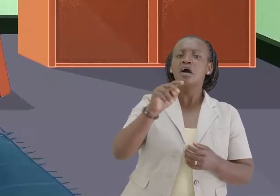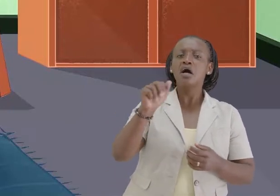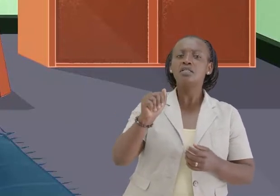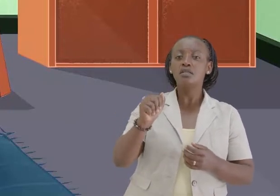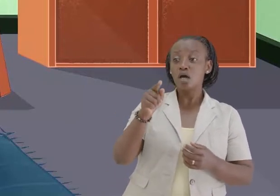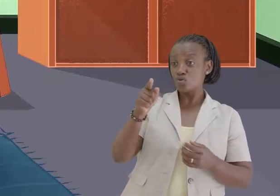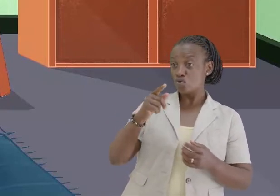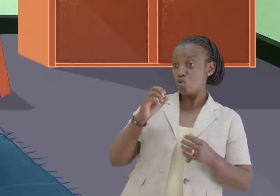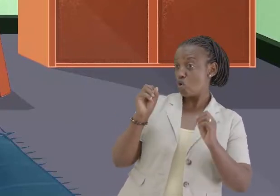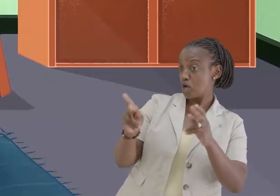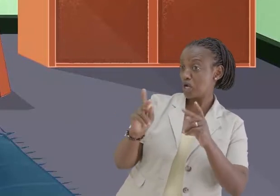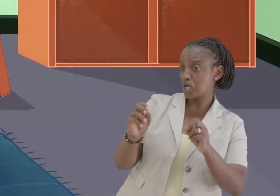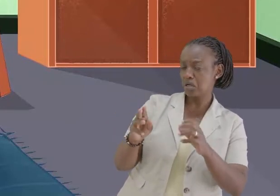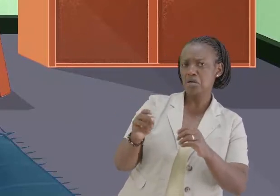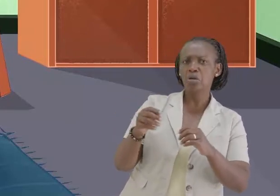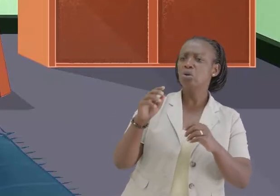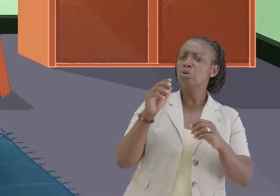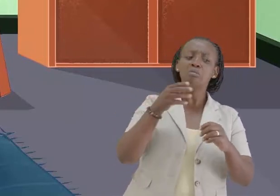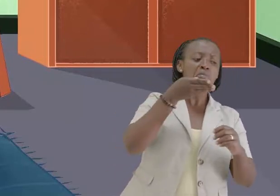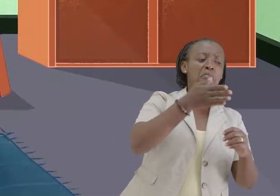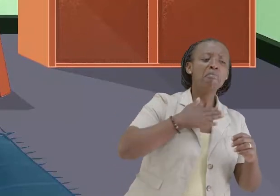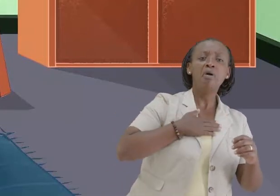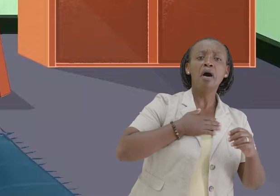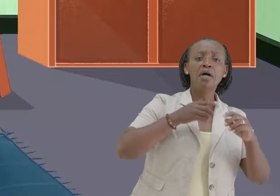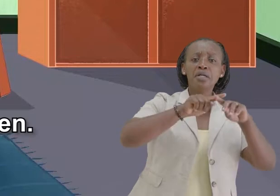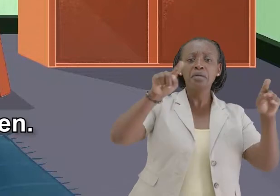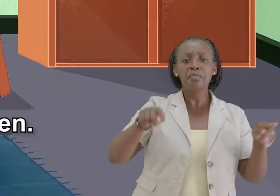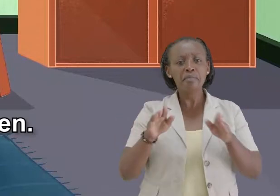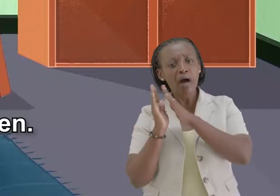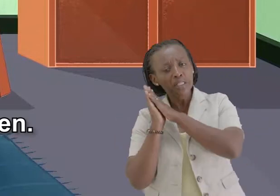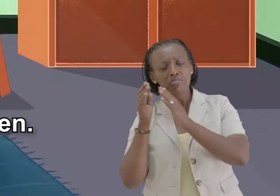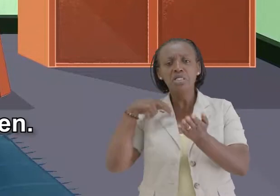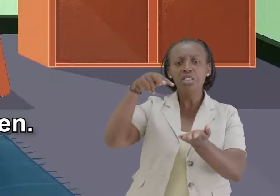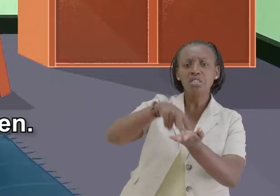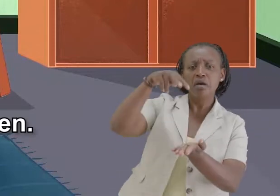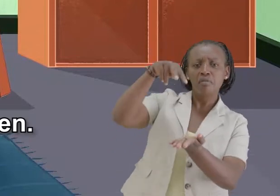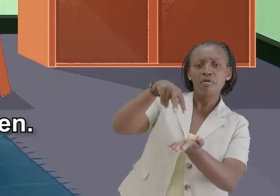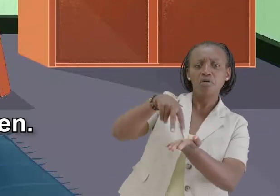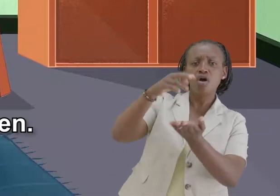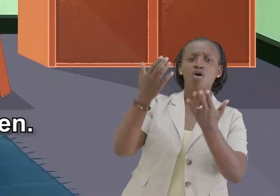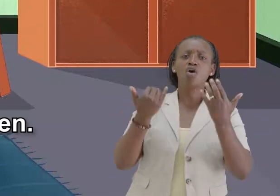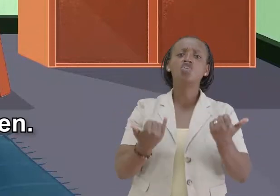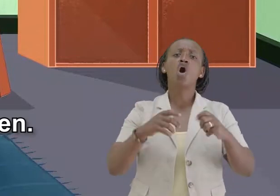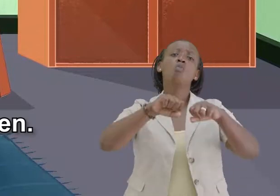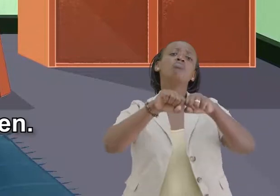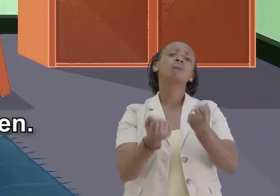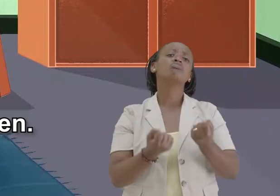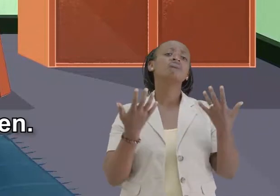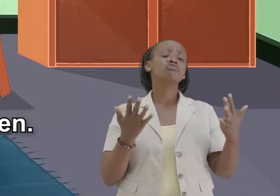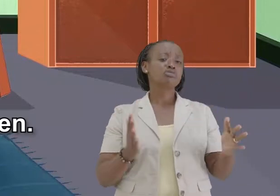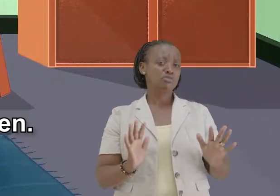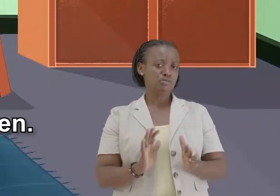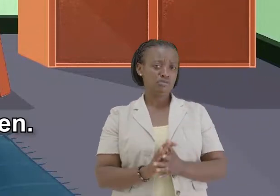Ganza, are you okay? It is my bed. I was jumping on it and now